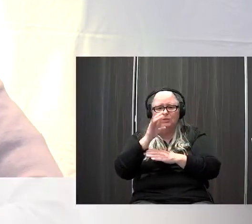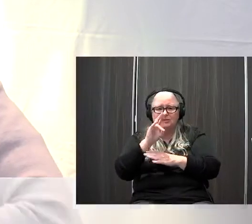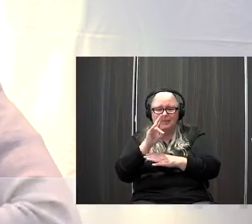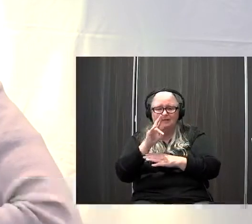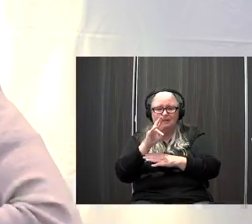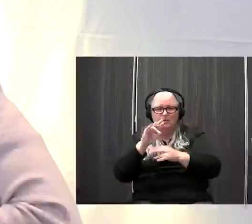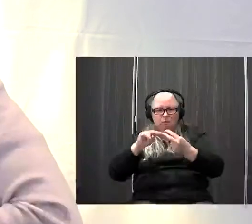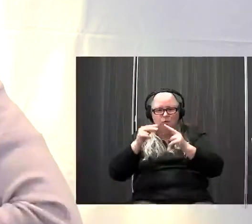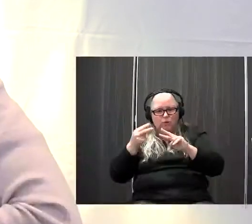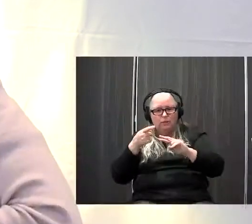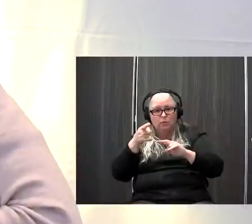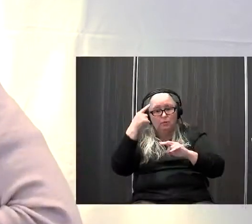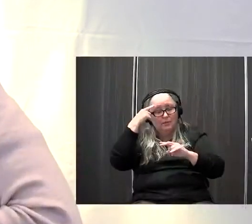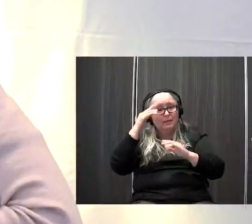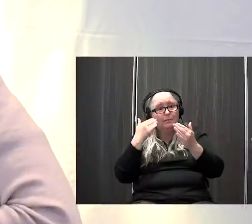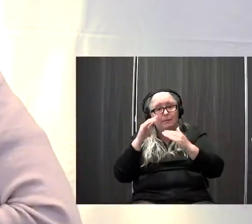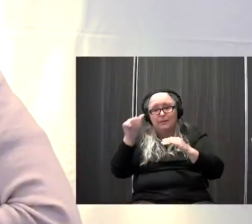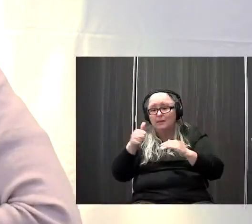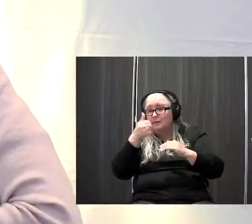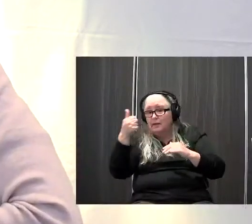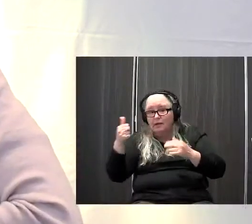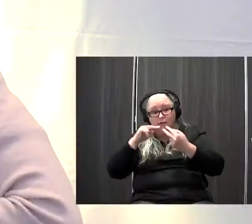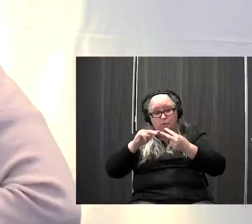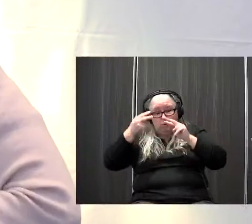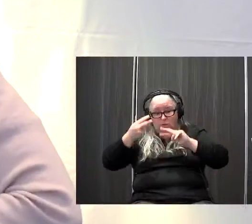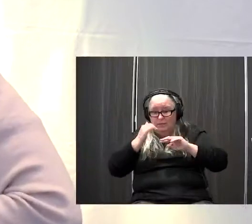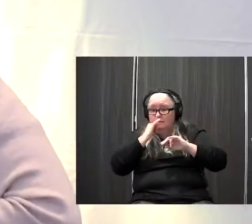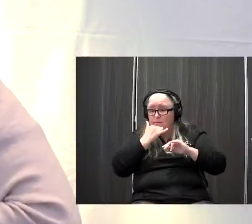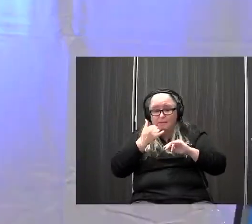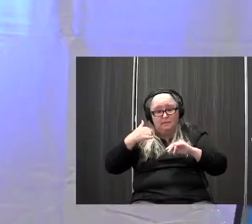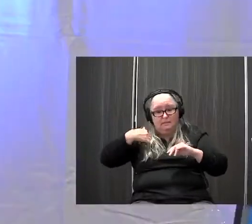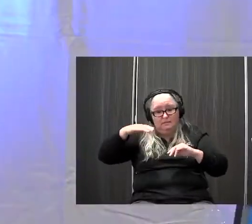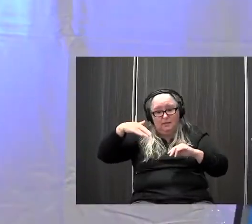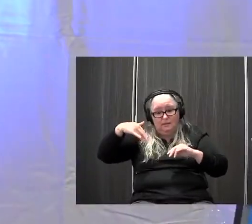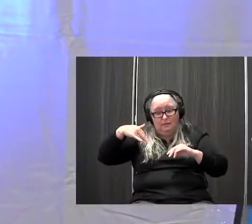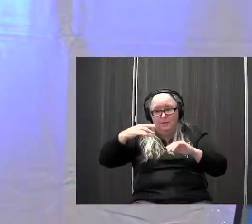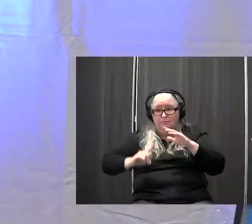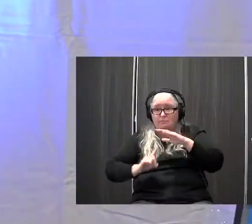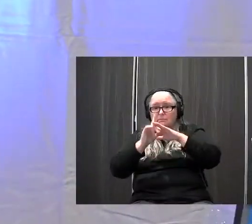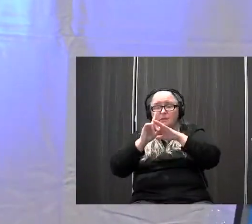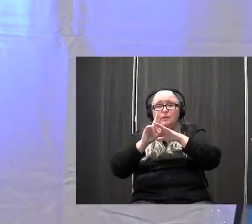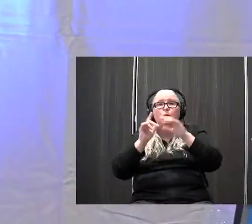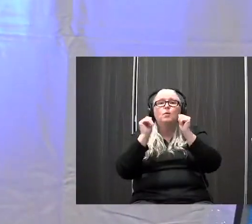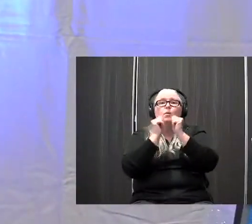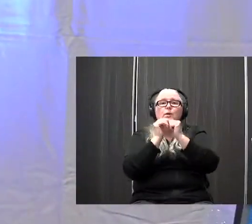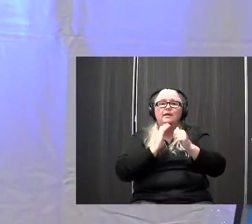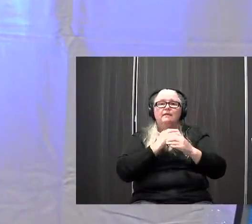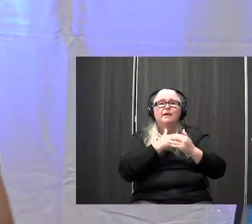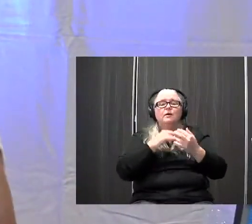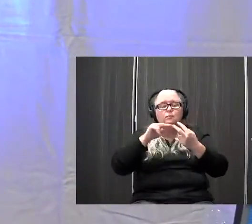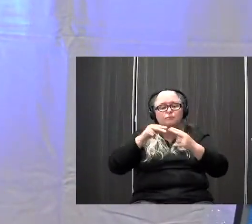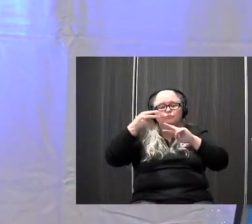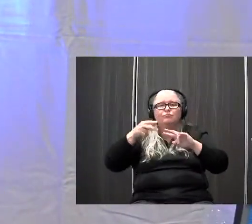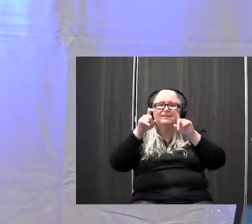mutation that just hasn't been discovered yet? So that's a great question. So with our genetic